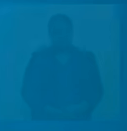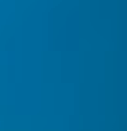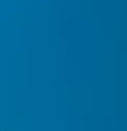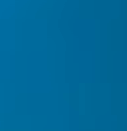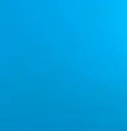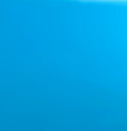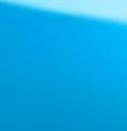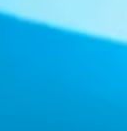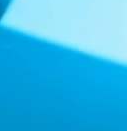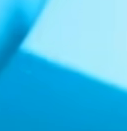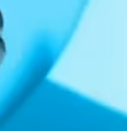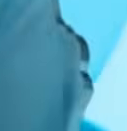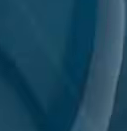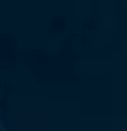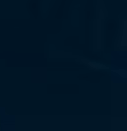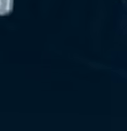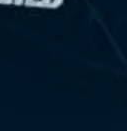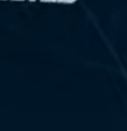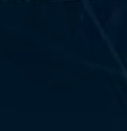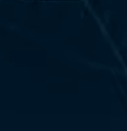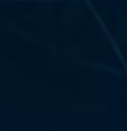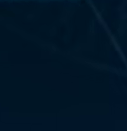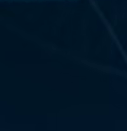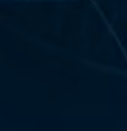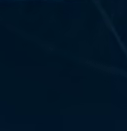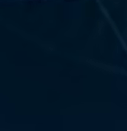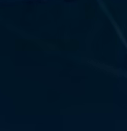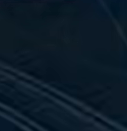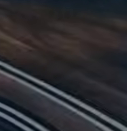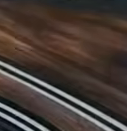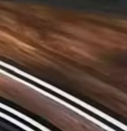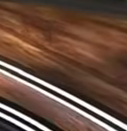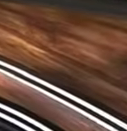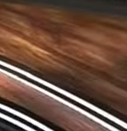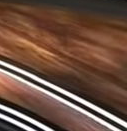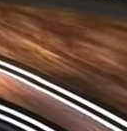From the studios of FBC Suva, Ateda Lendua.